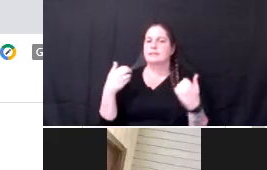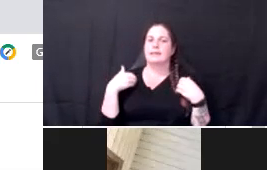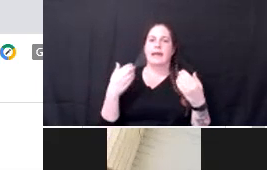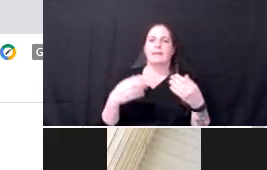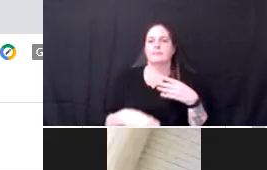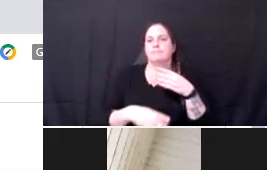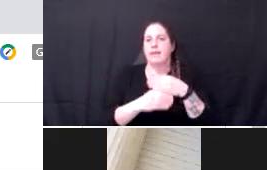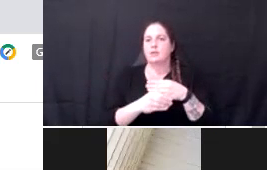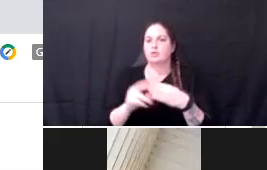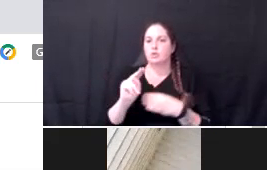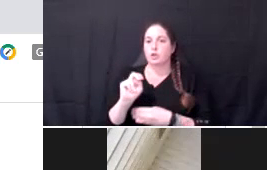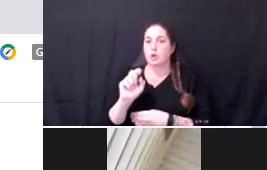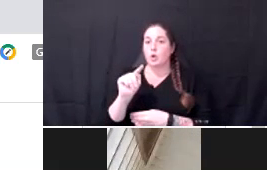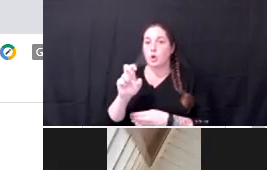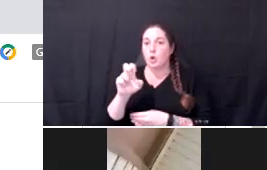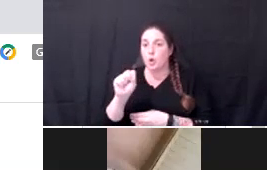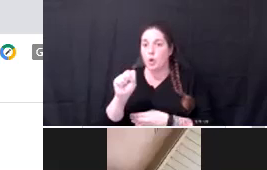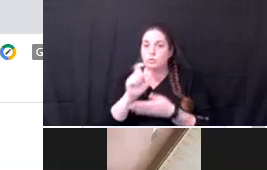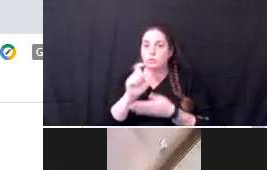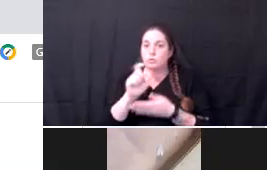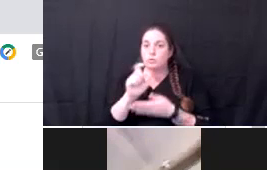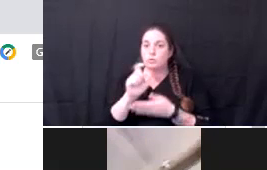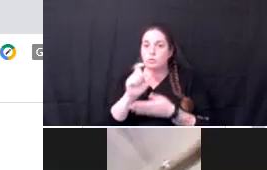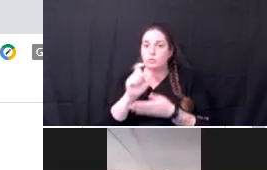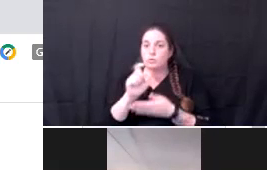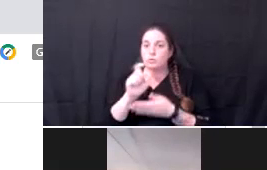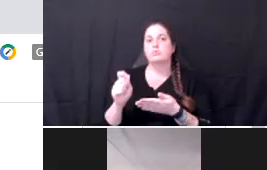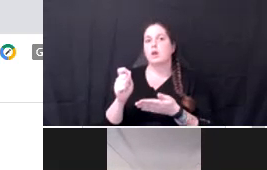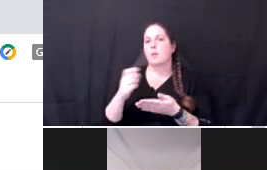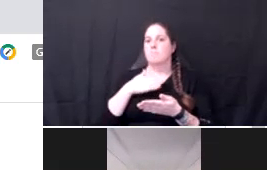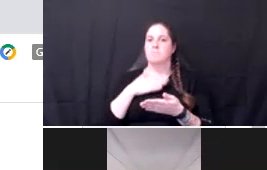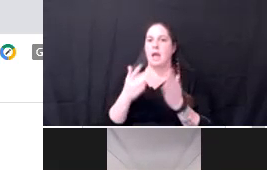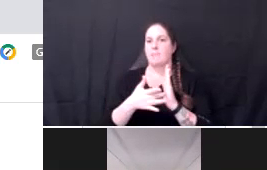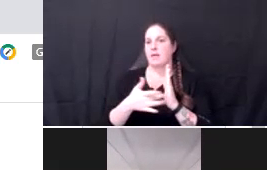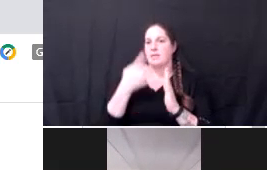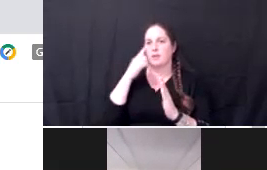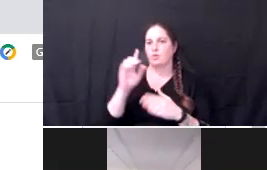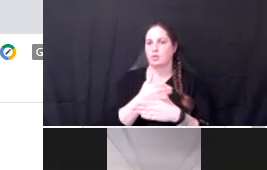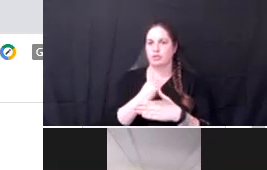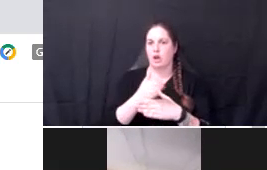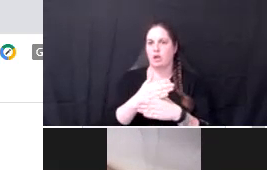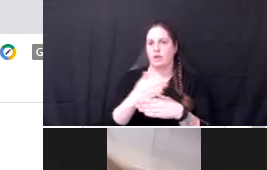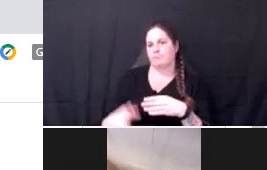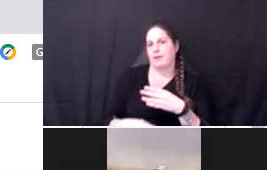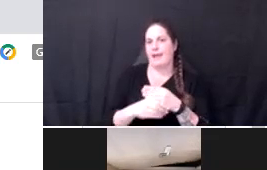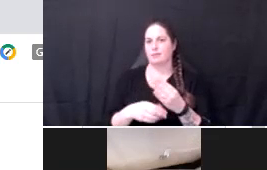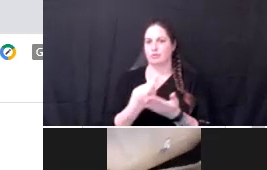notes for this class. Just, you know, my way of sharing an additional resource with